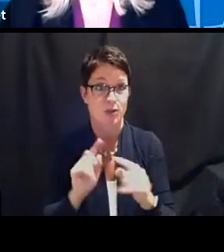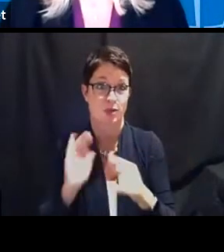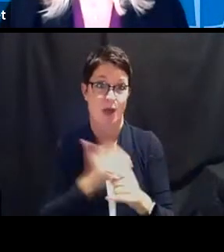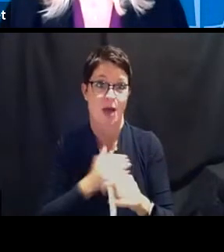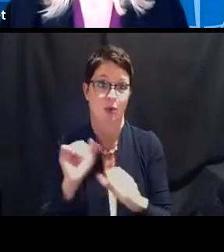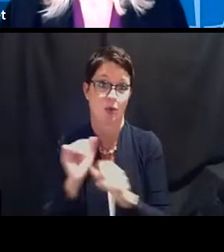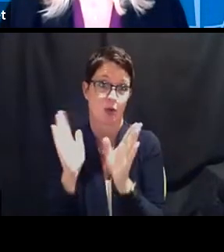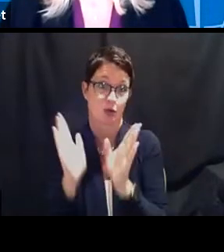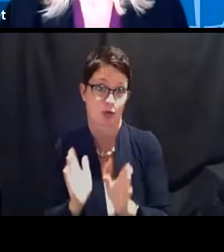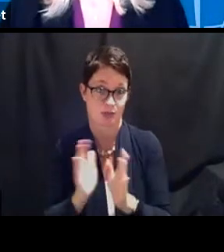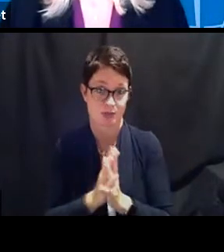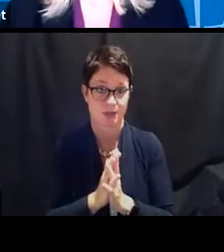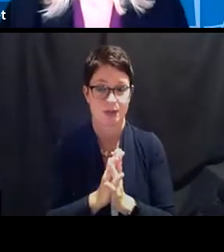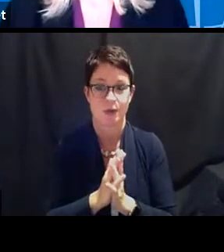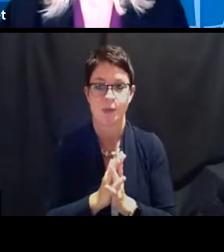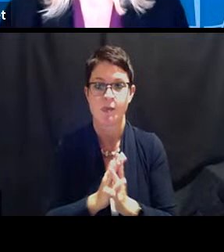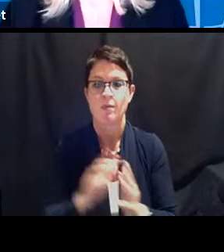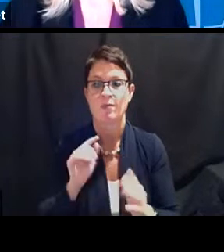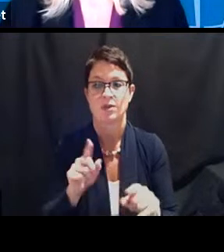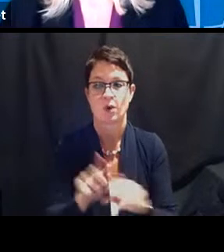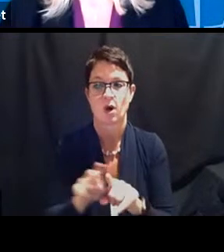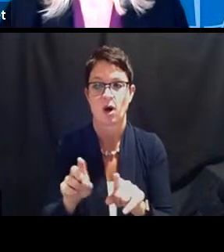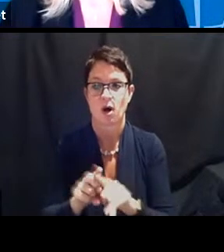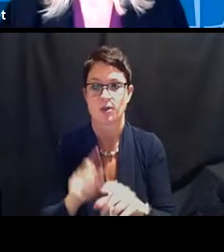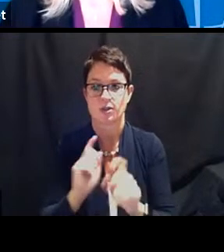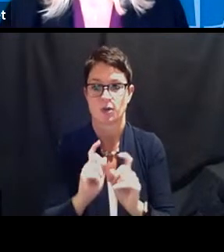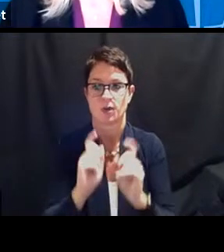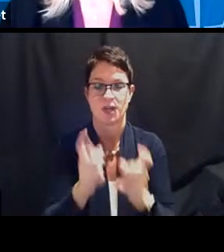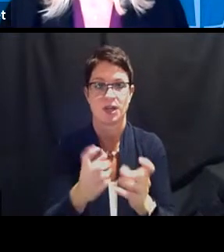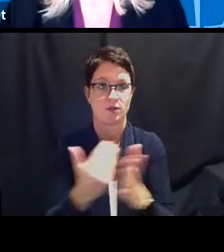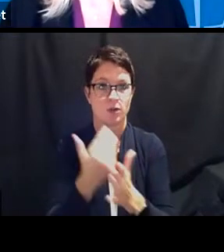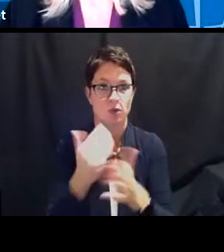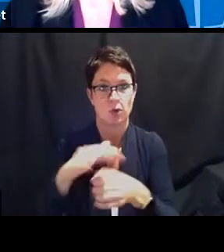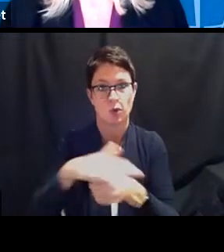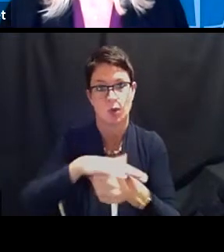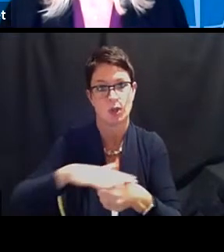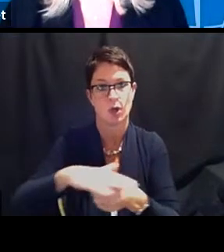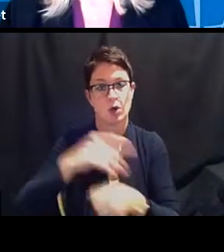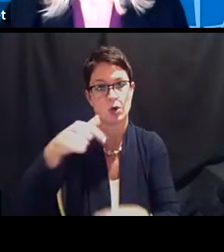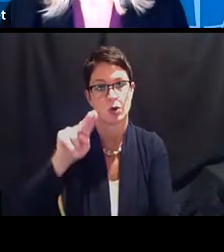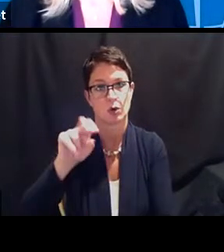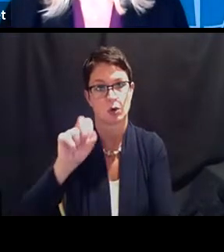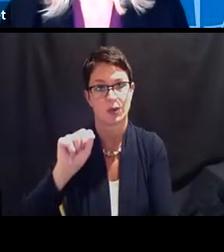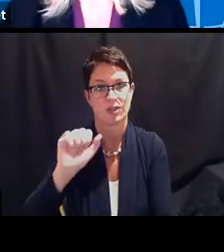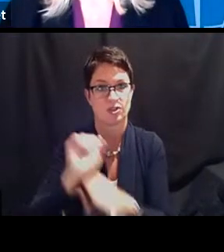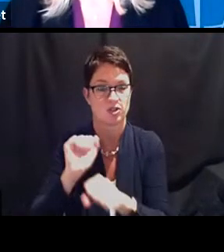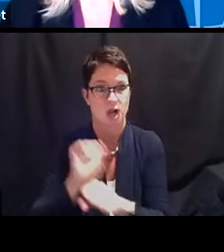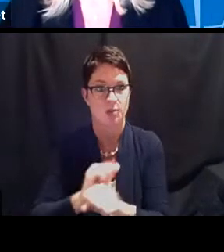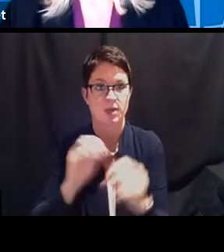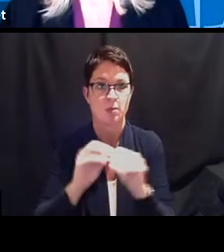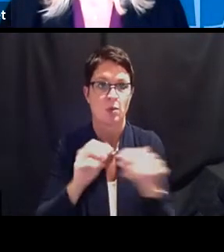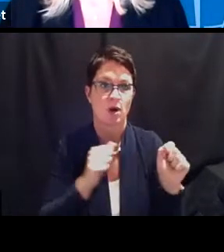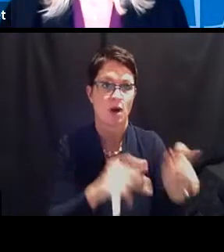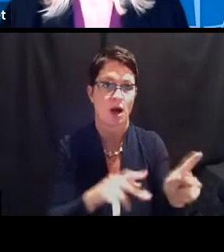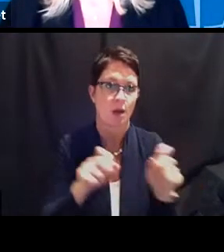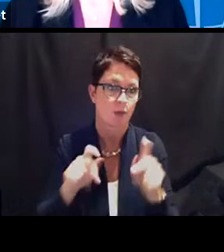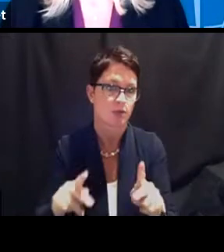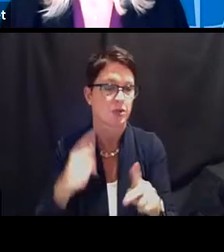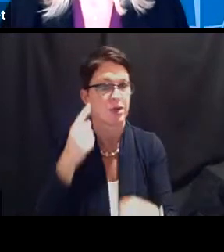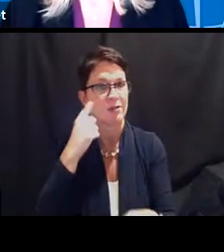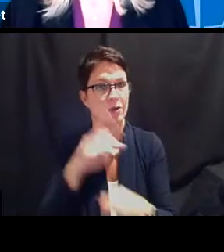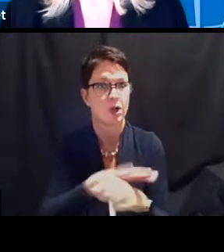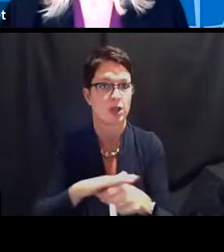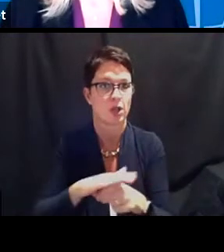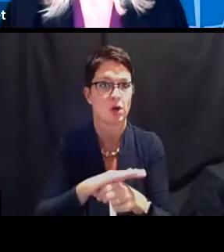employees. This will also create new local Queens jobs and more opportunities for